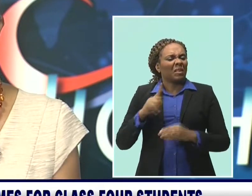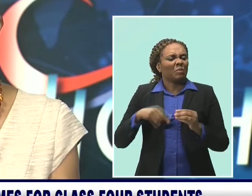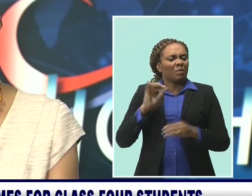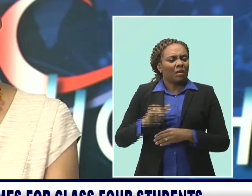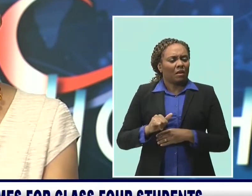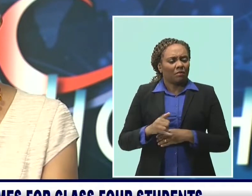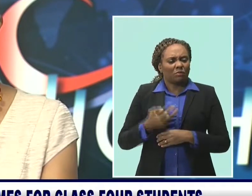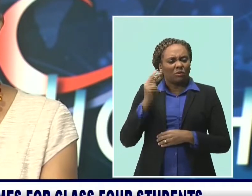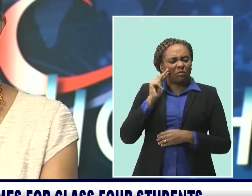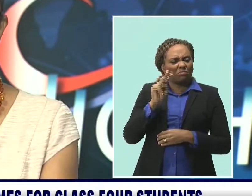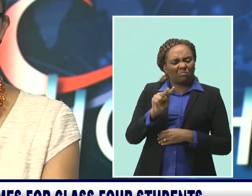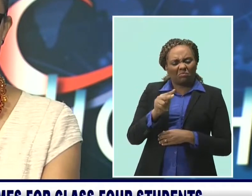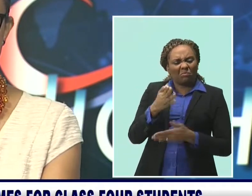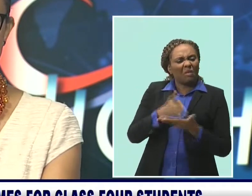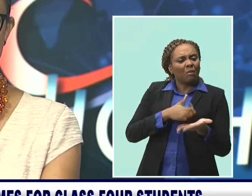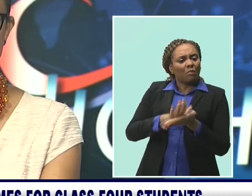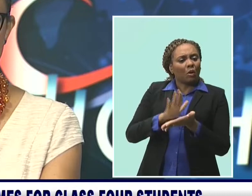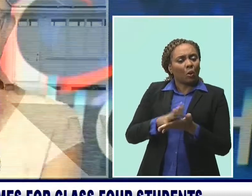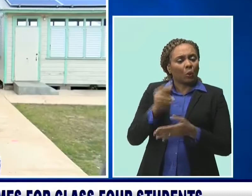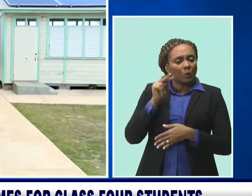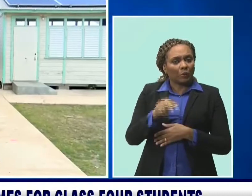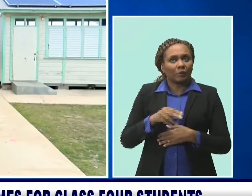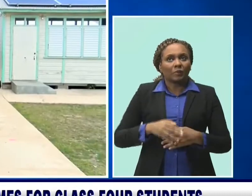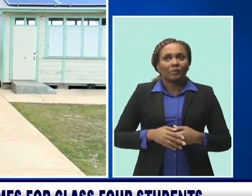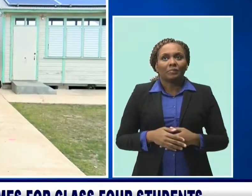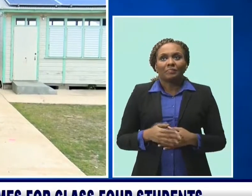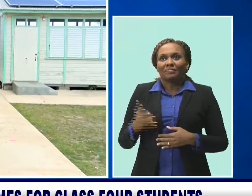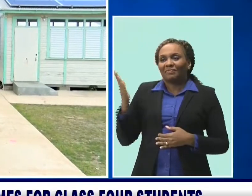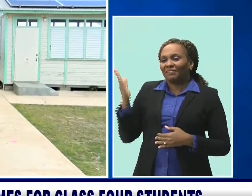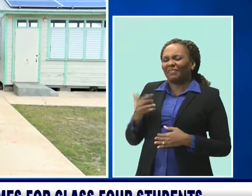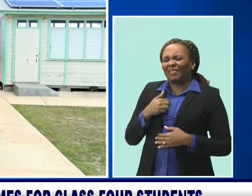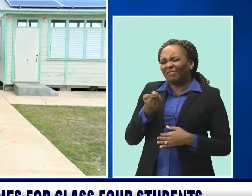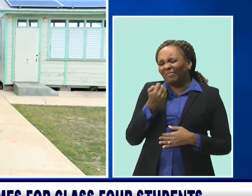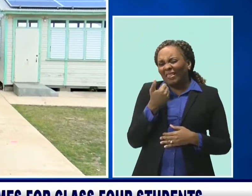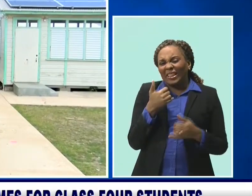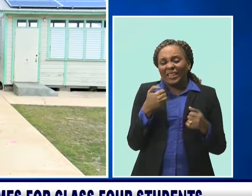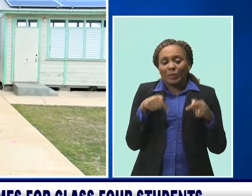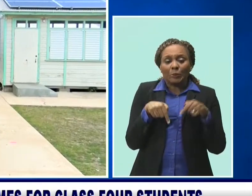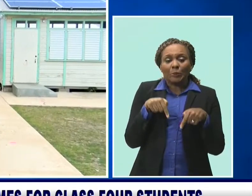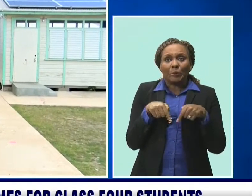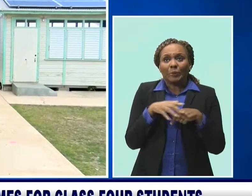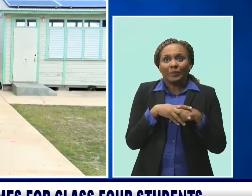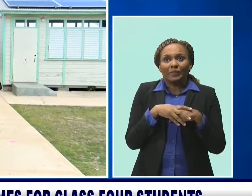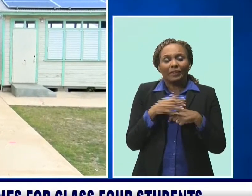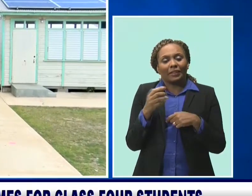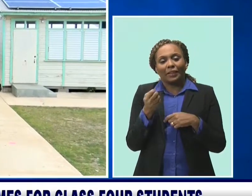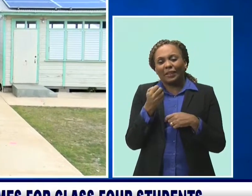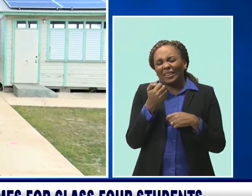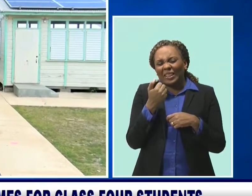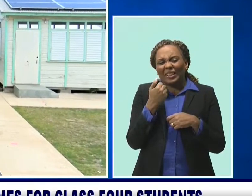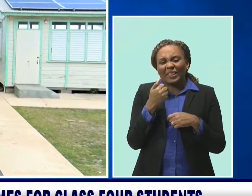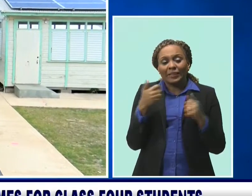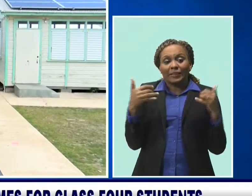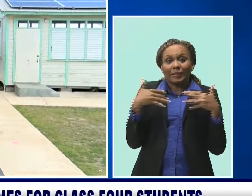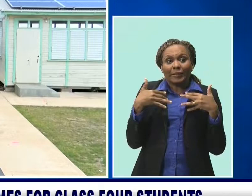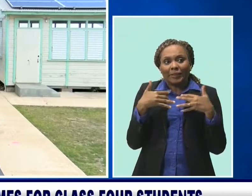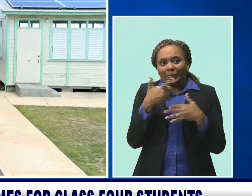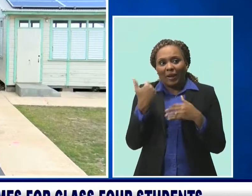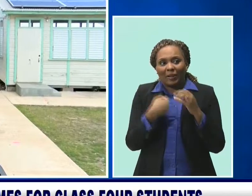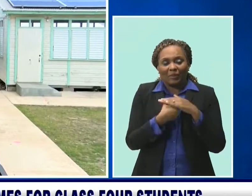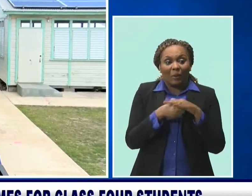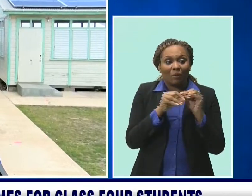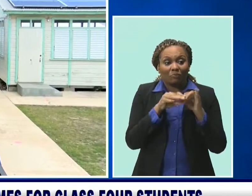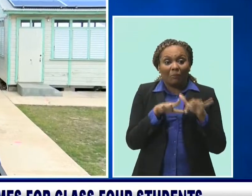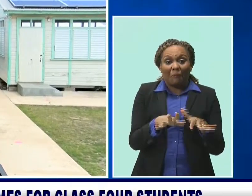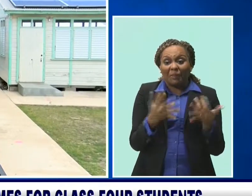the schools and tells us more. I'm a little nervous and also a little afraid because the coronavirus